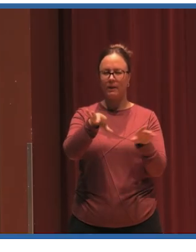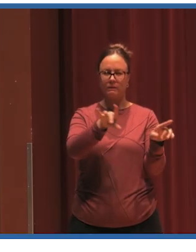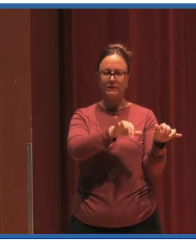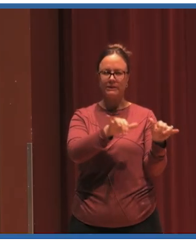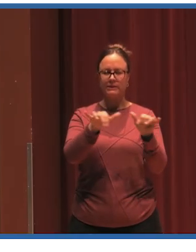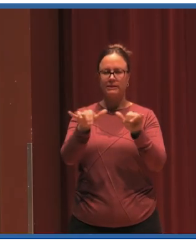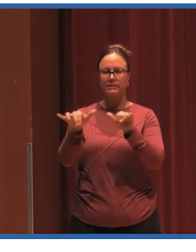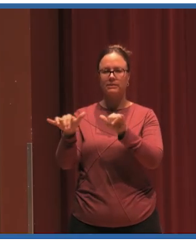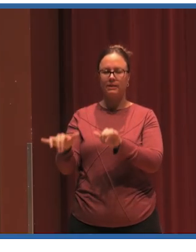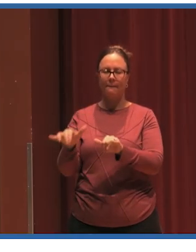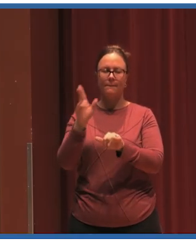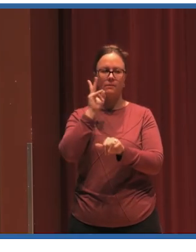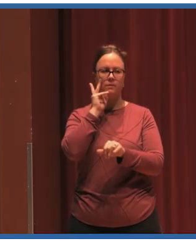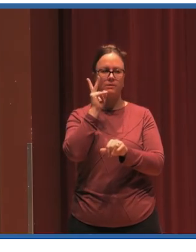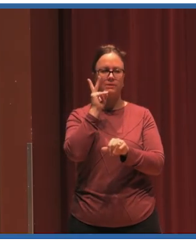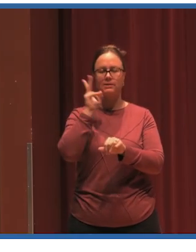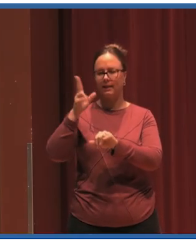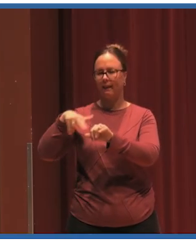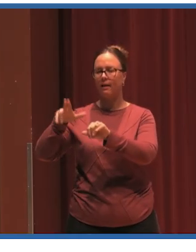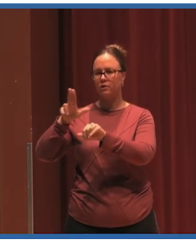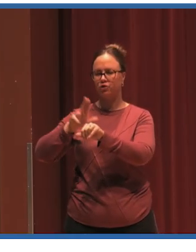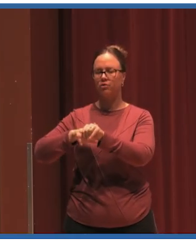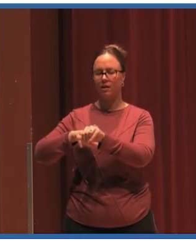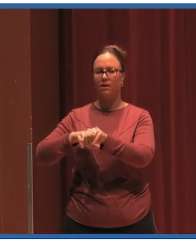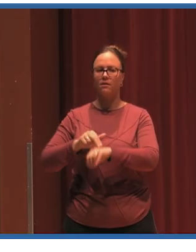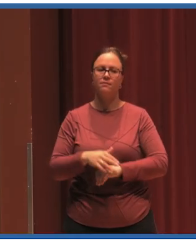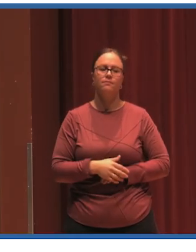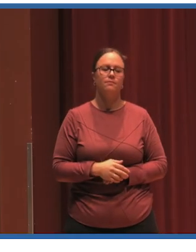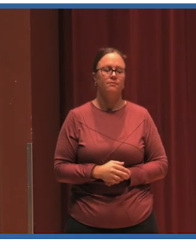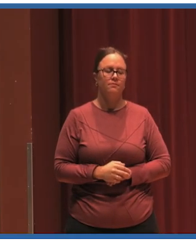the same as we see nationally, however.